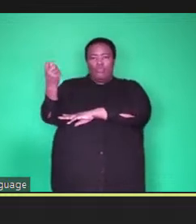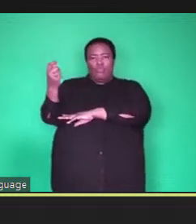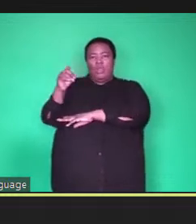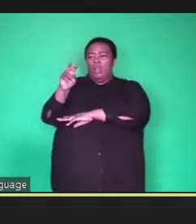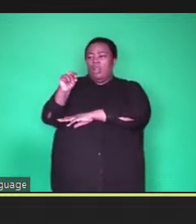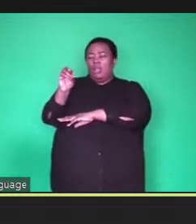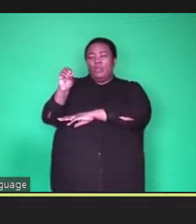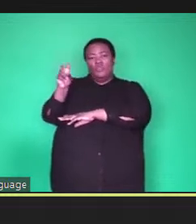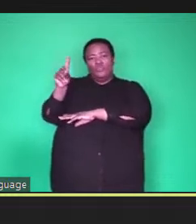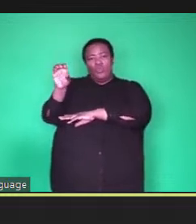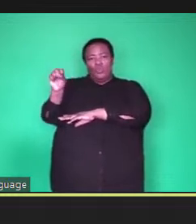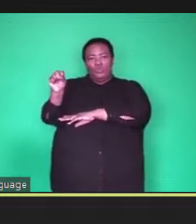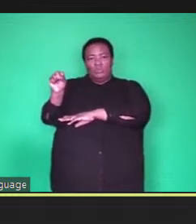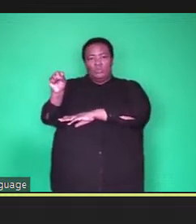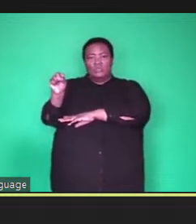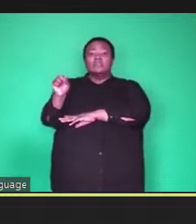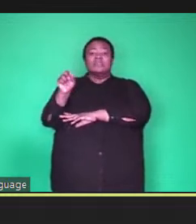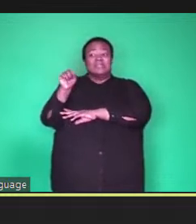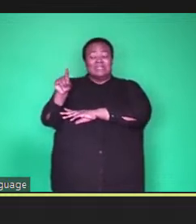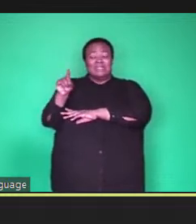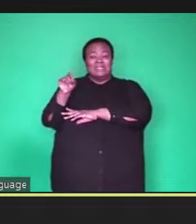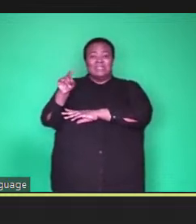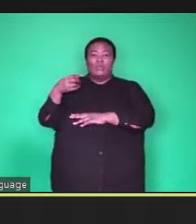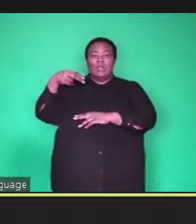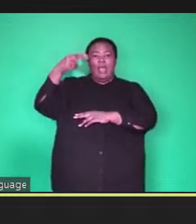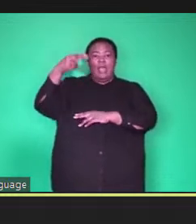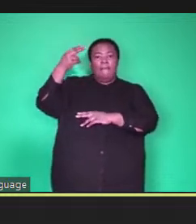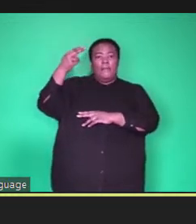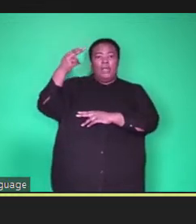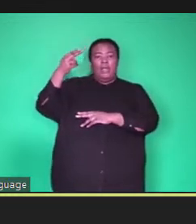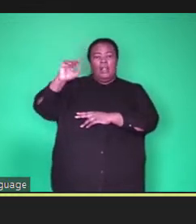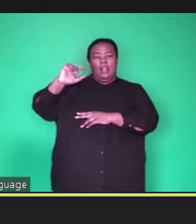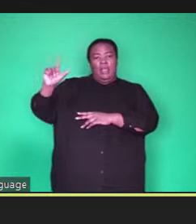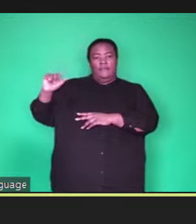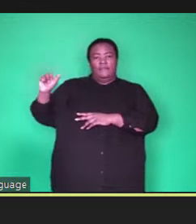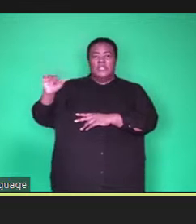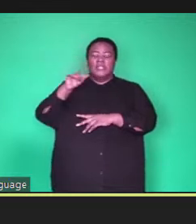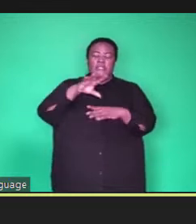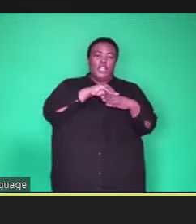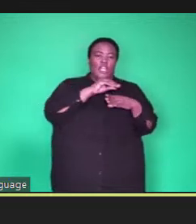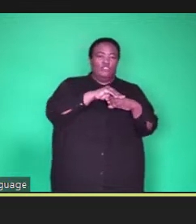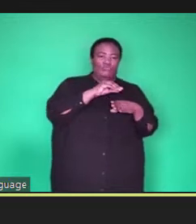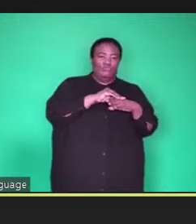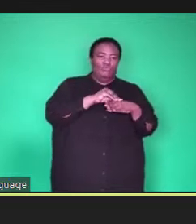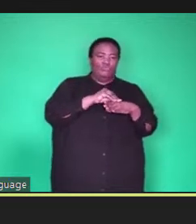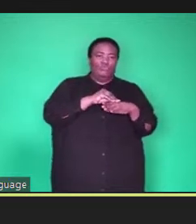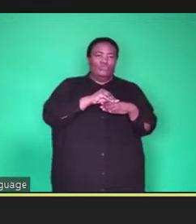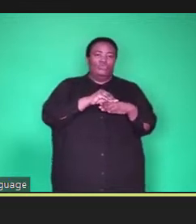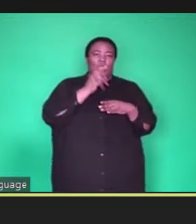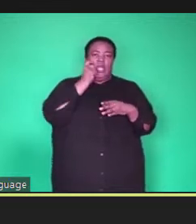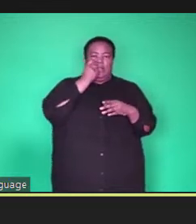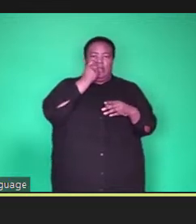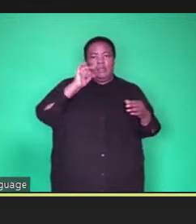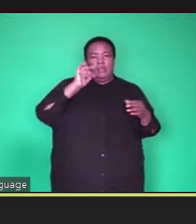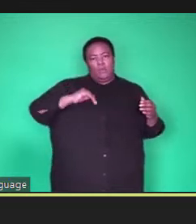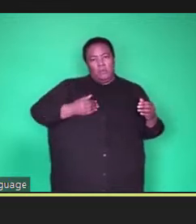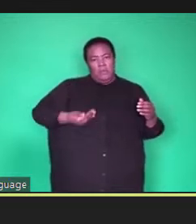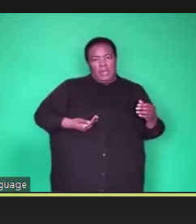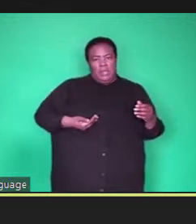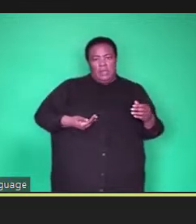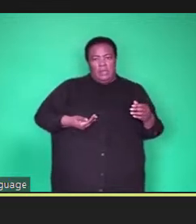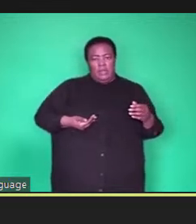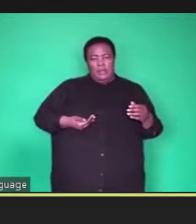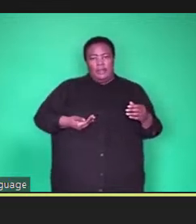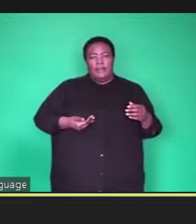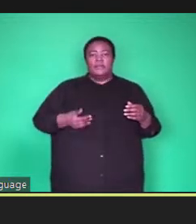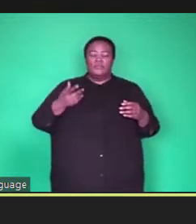is the upper left. This is the age and sex profile of a particular migration type. I chose here